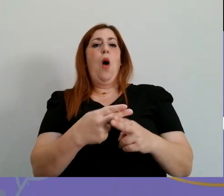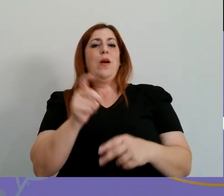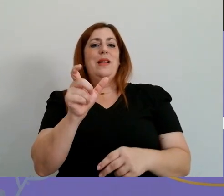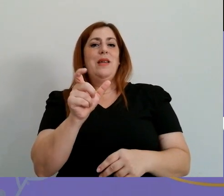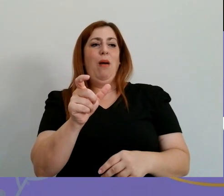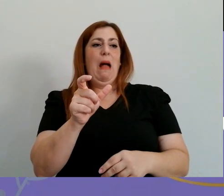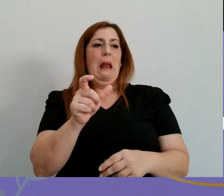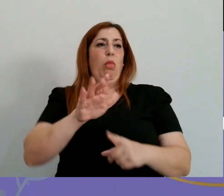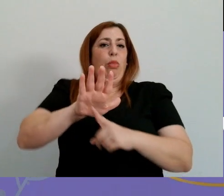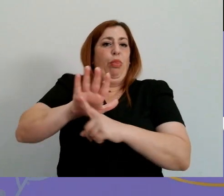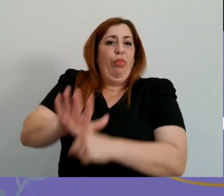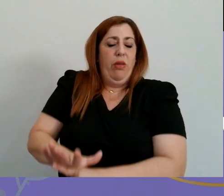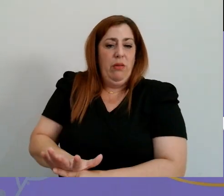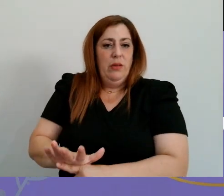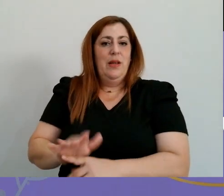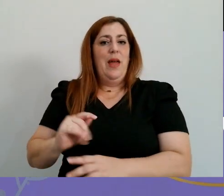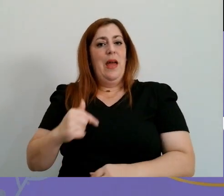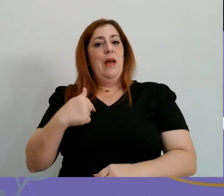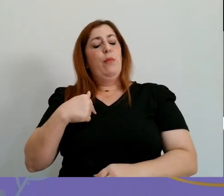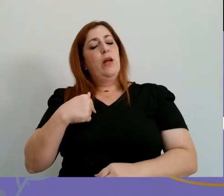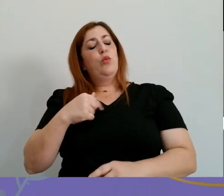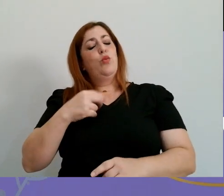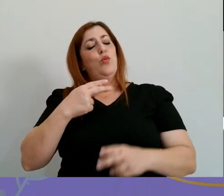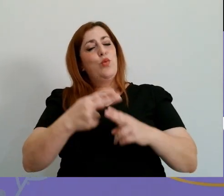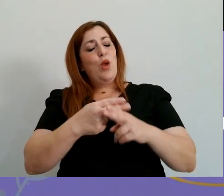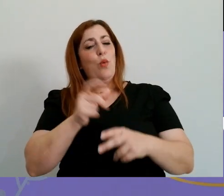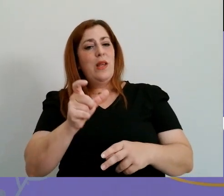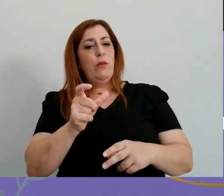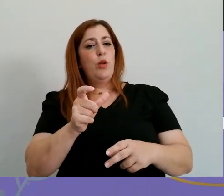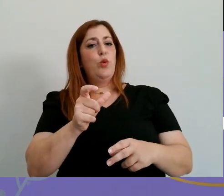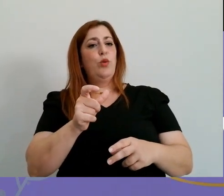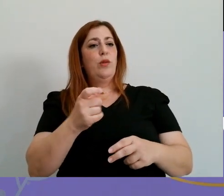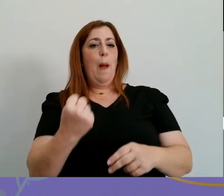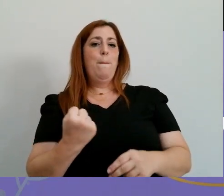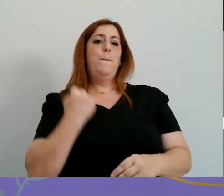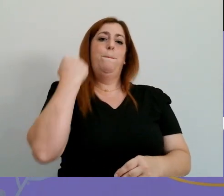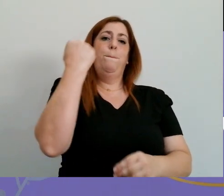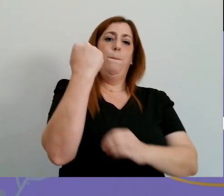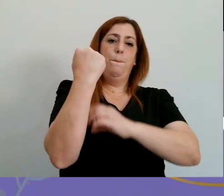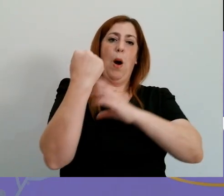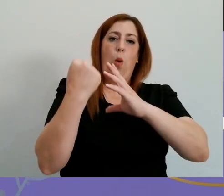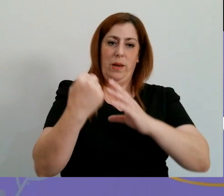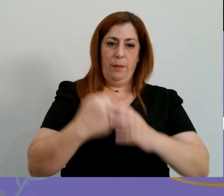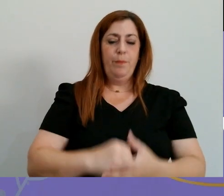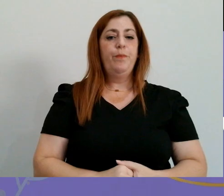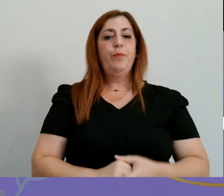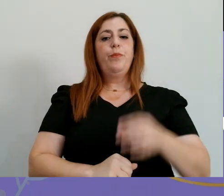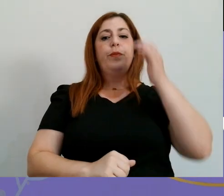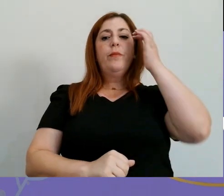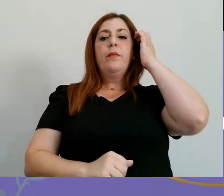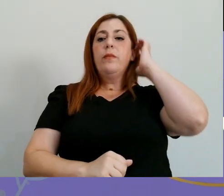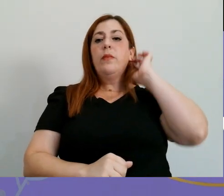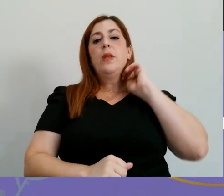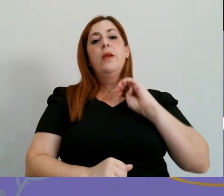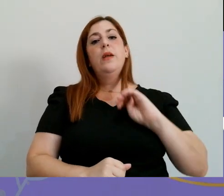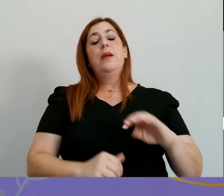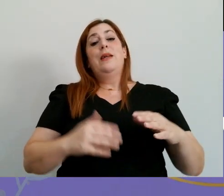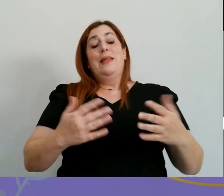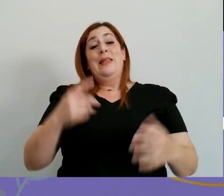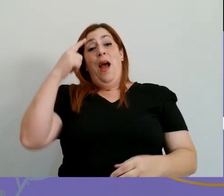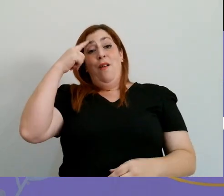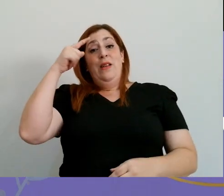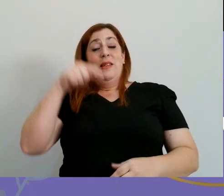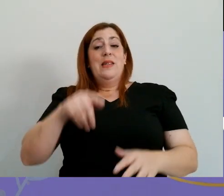language into more neuroaffirming language. And I acknowledge that this can be a bit challenging, especially if someone's coming